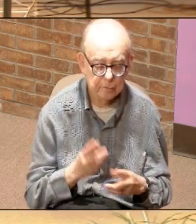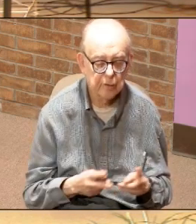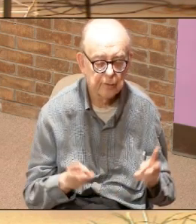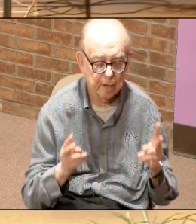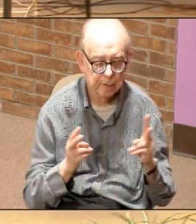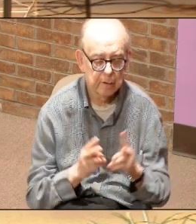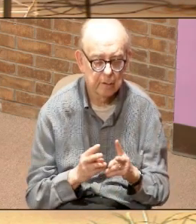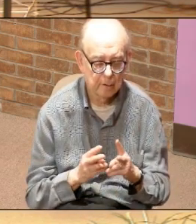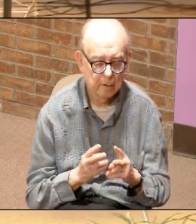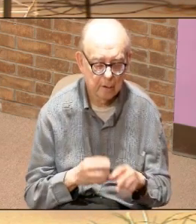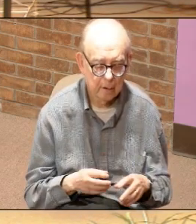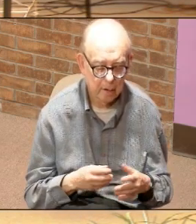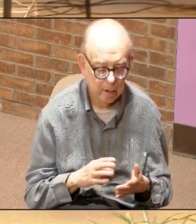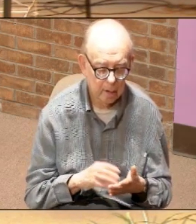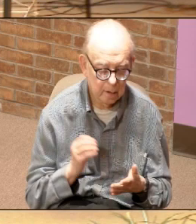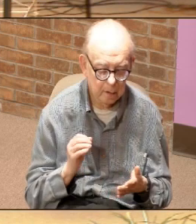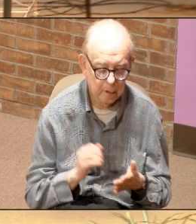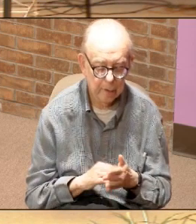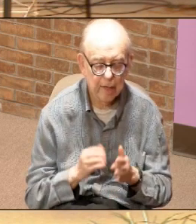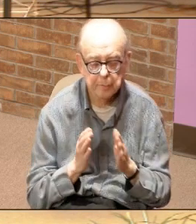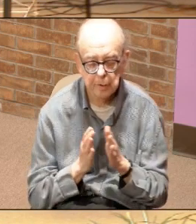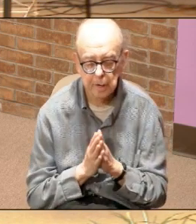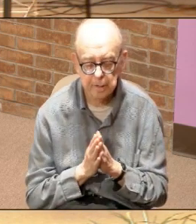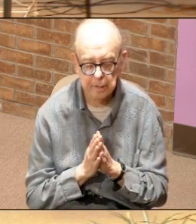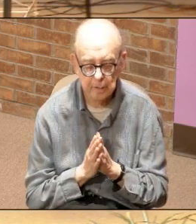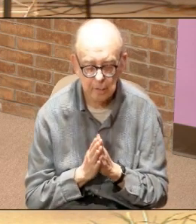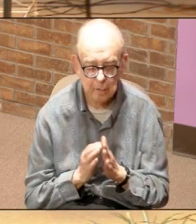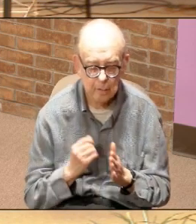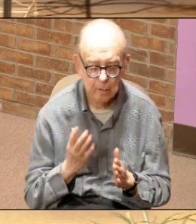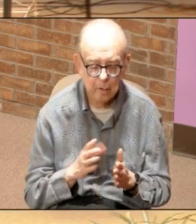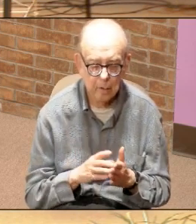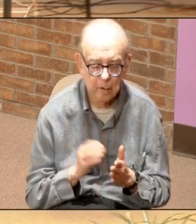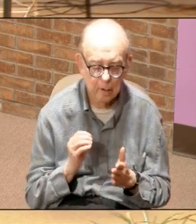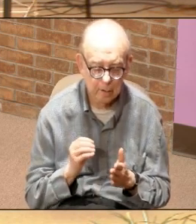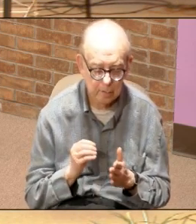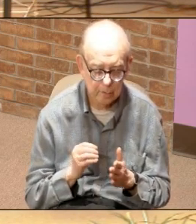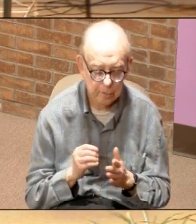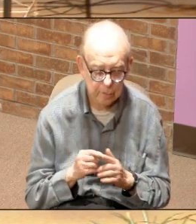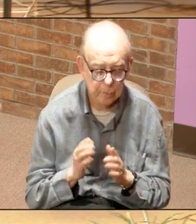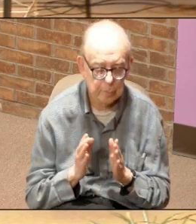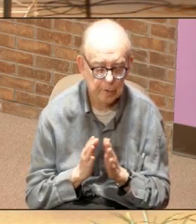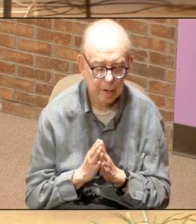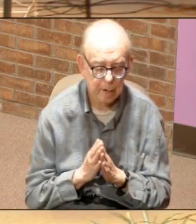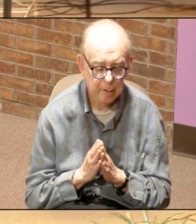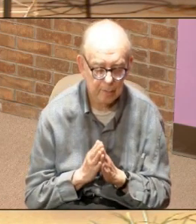value. We will discover that by praying, we learn to pray.